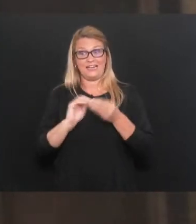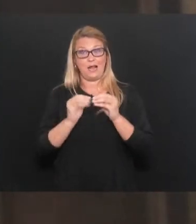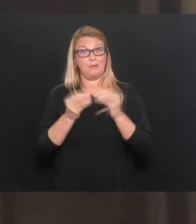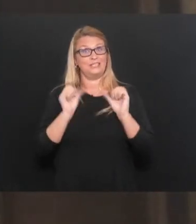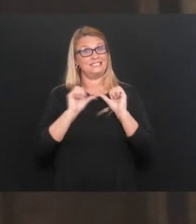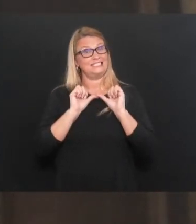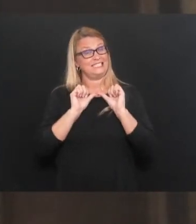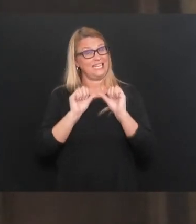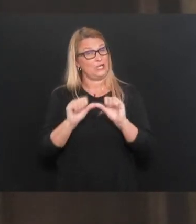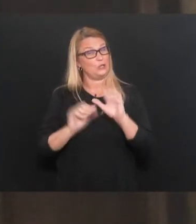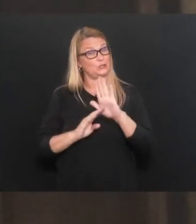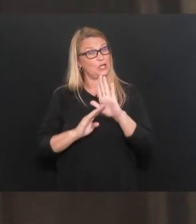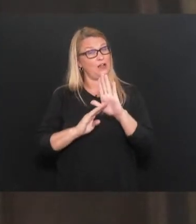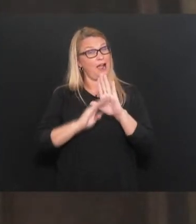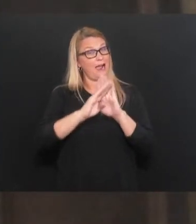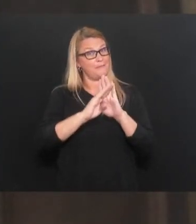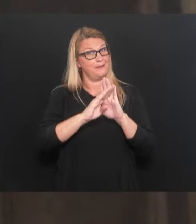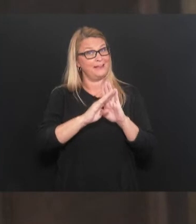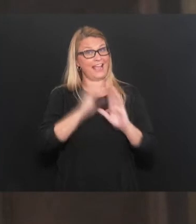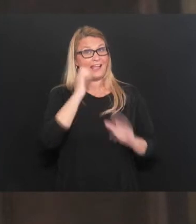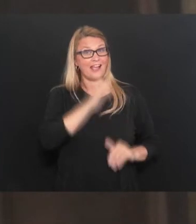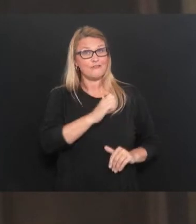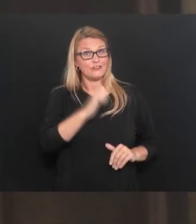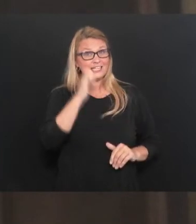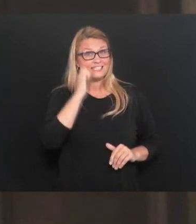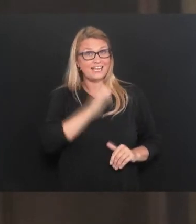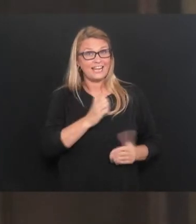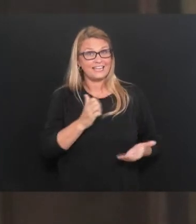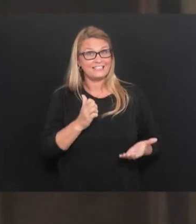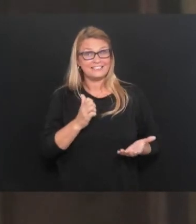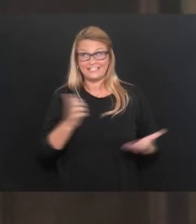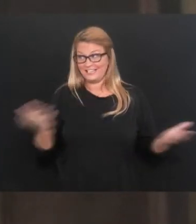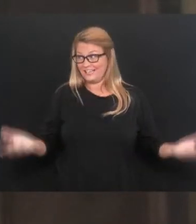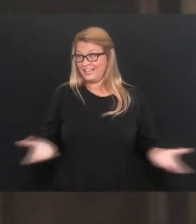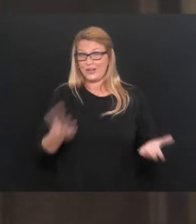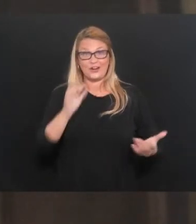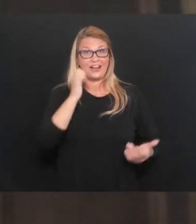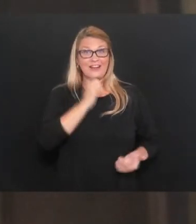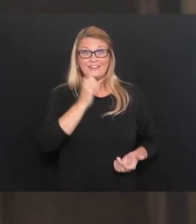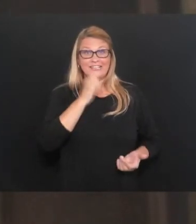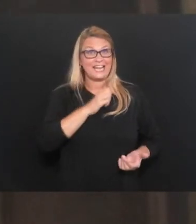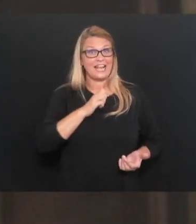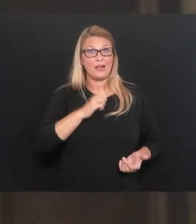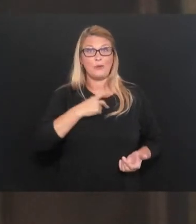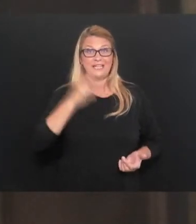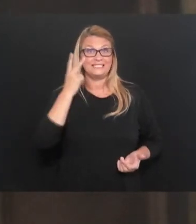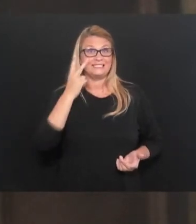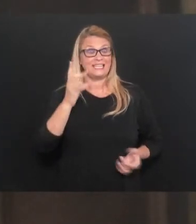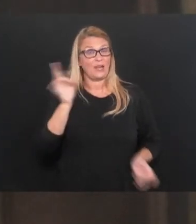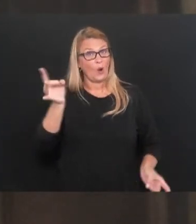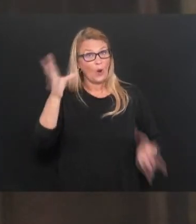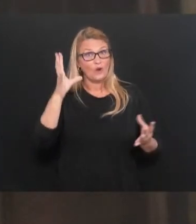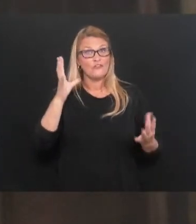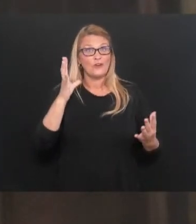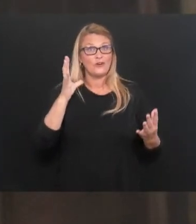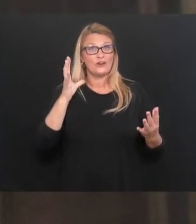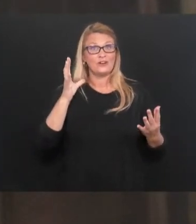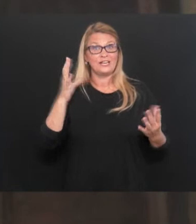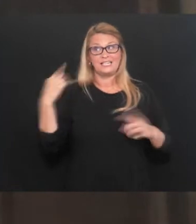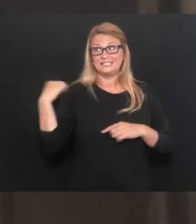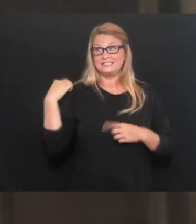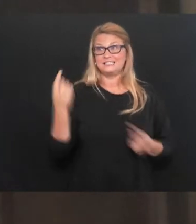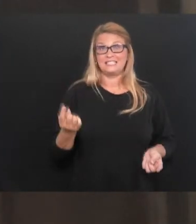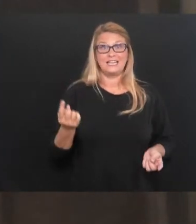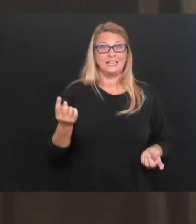rise every single day. And as we're seeing in the US, they're rising around the country to a number we haven't seen since the